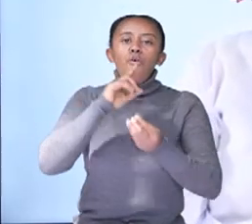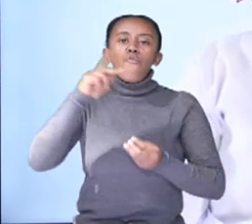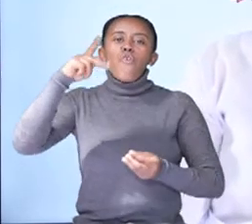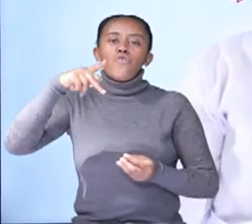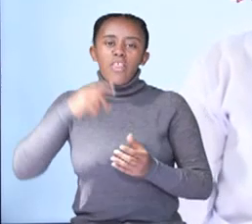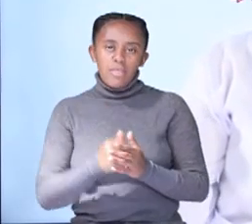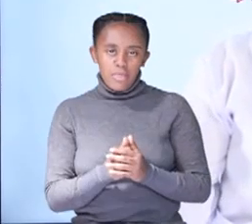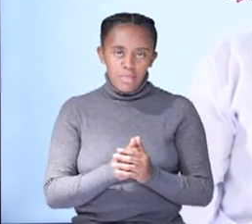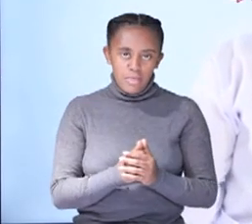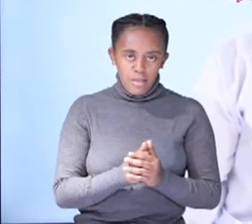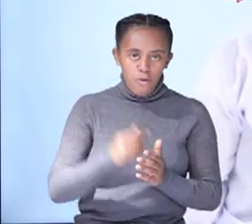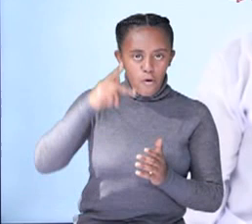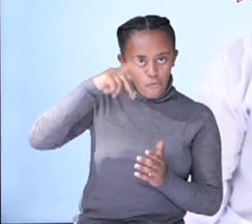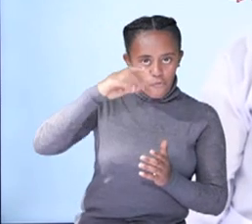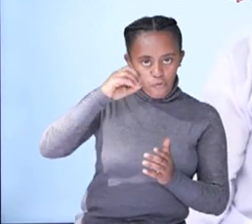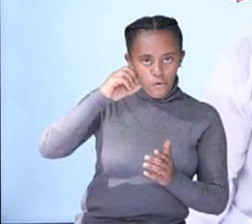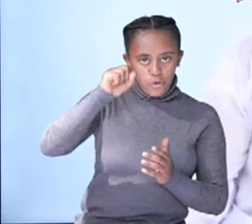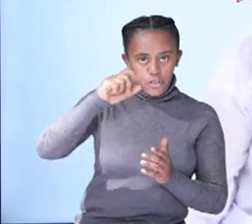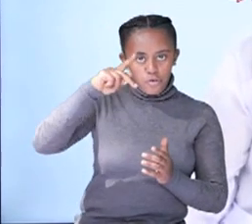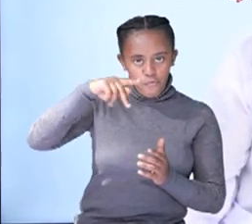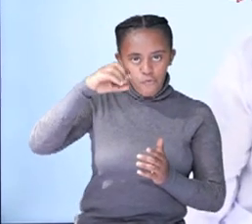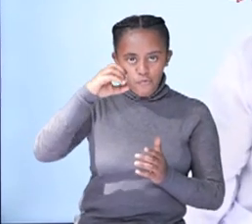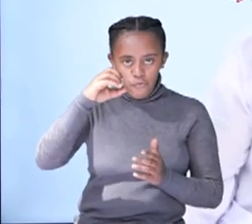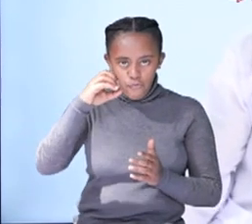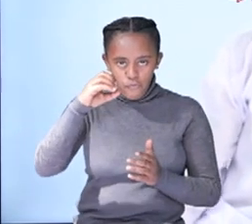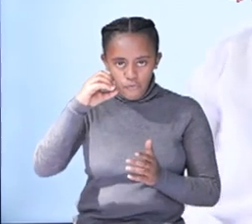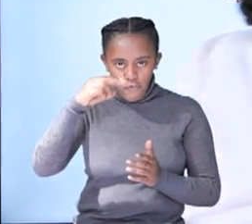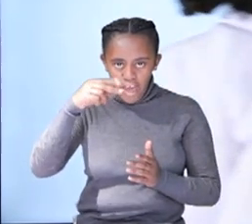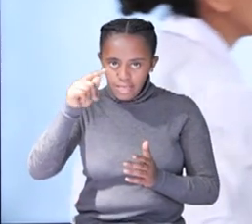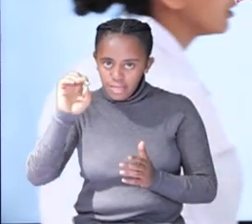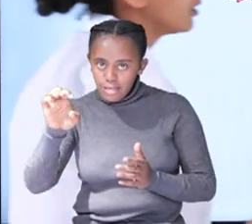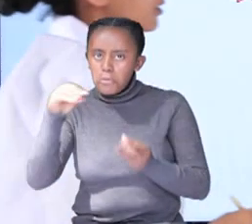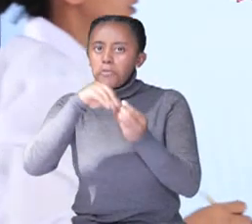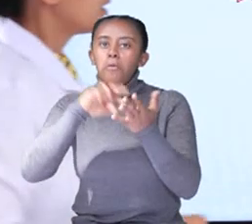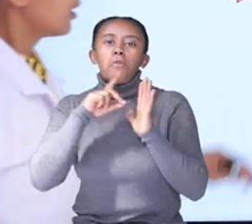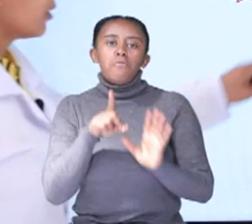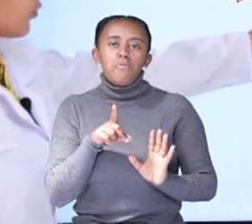phosphate. Addition of phosphate to a substrate.